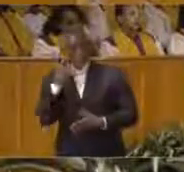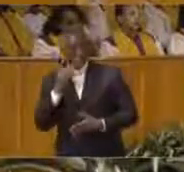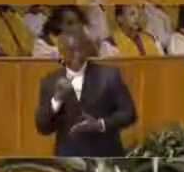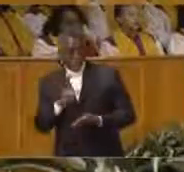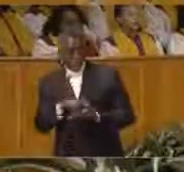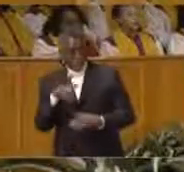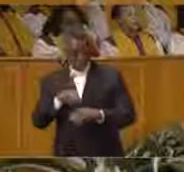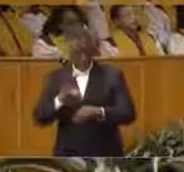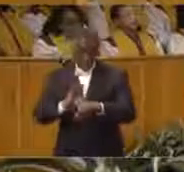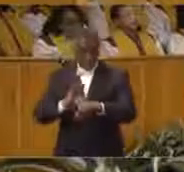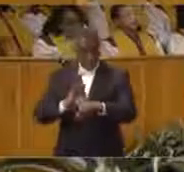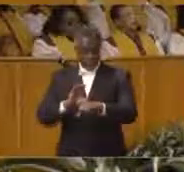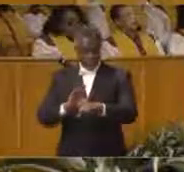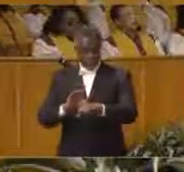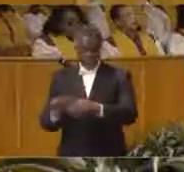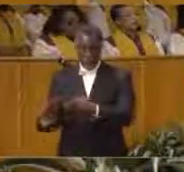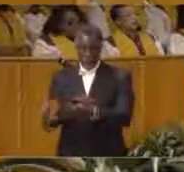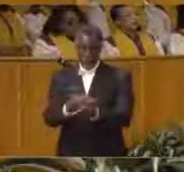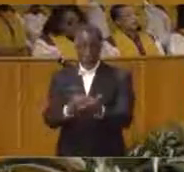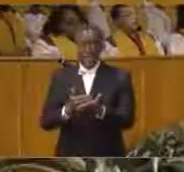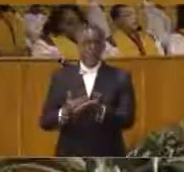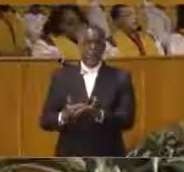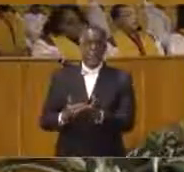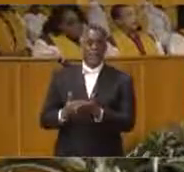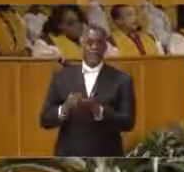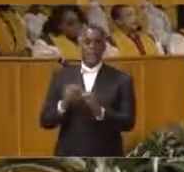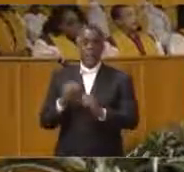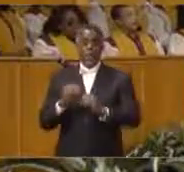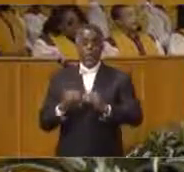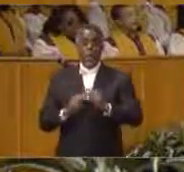church that raised building fund,